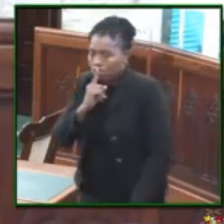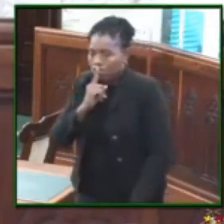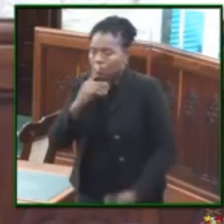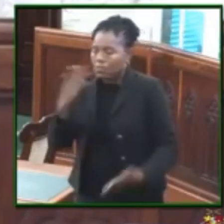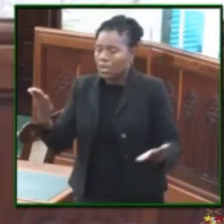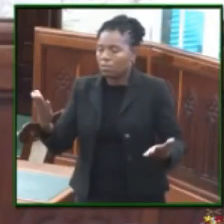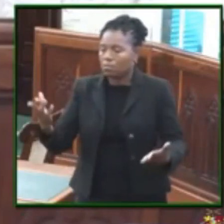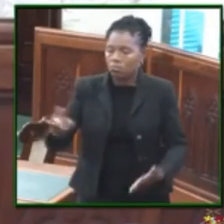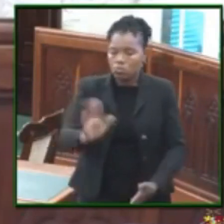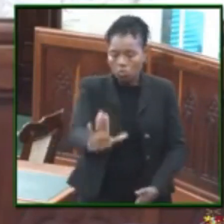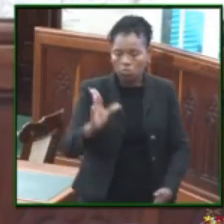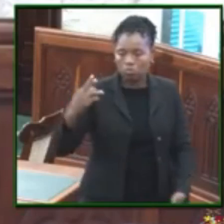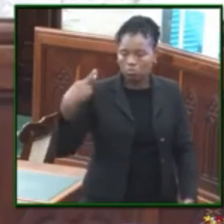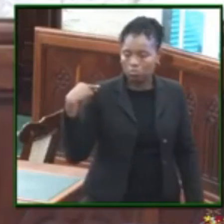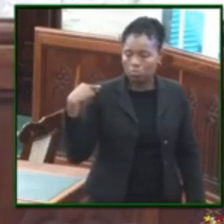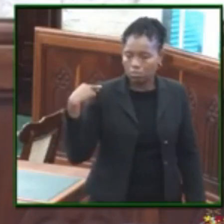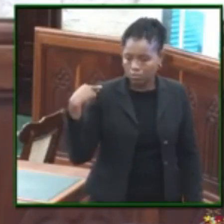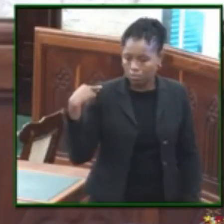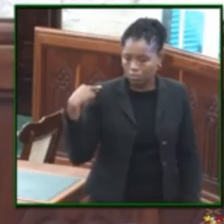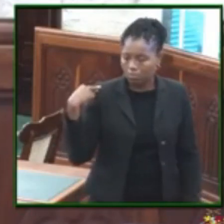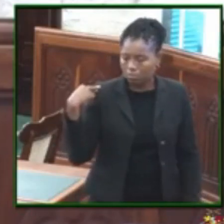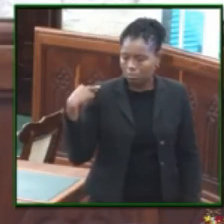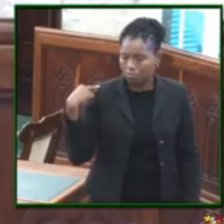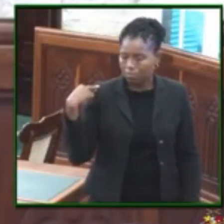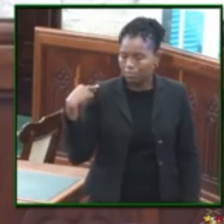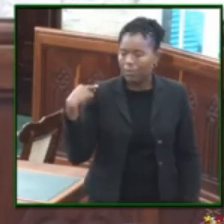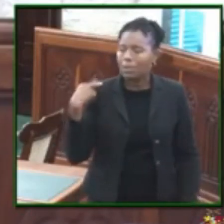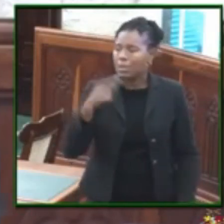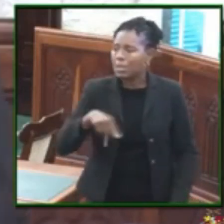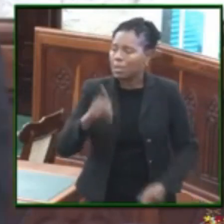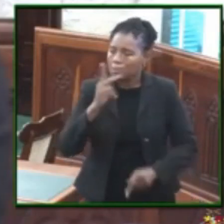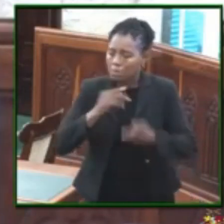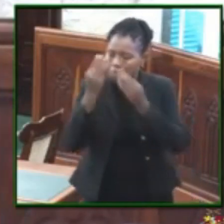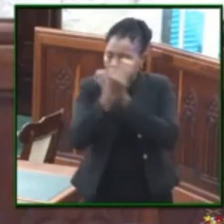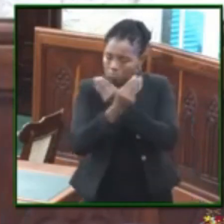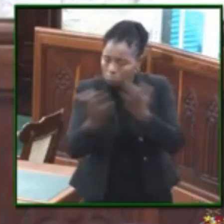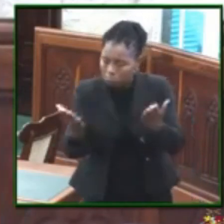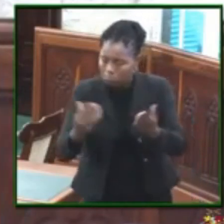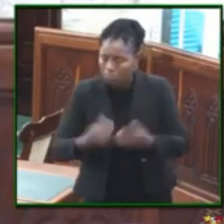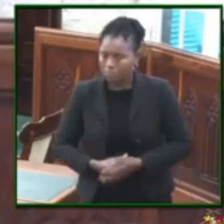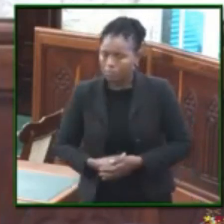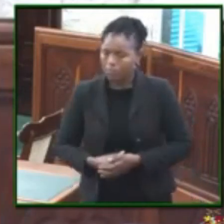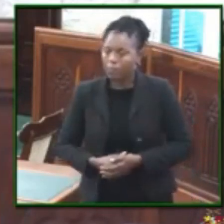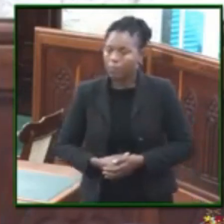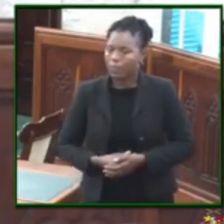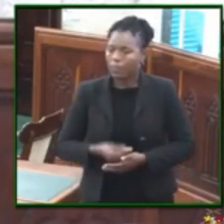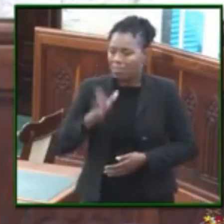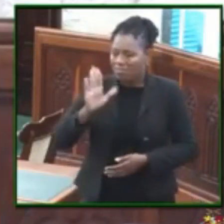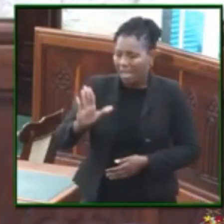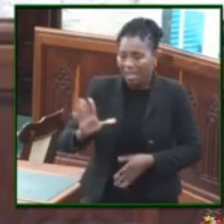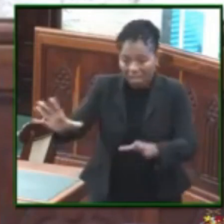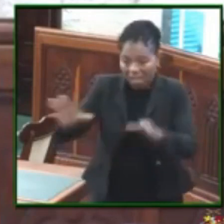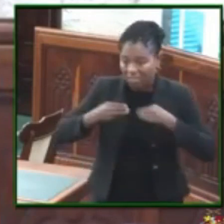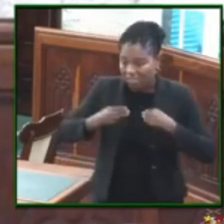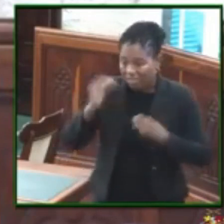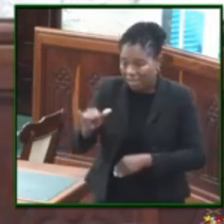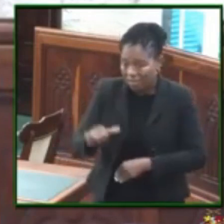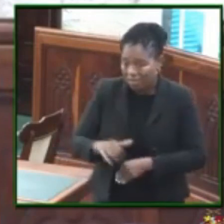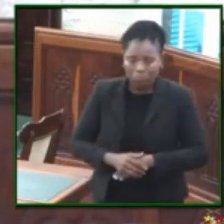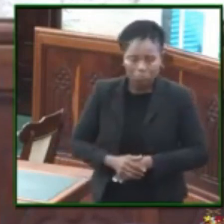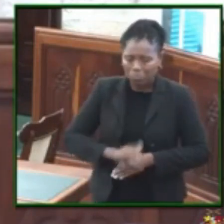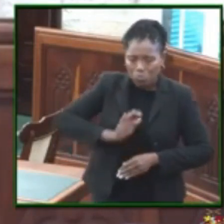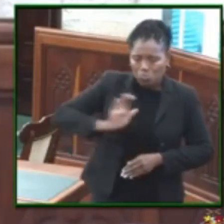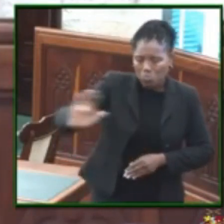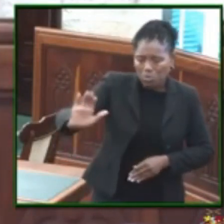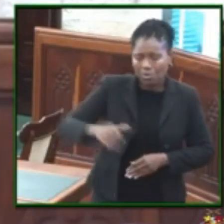the public. And I say to the public of this country, to reject that. To